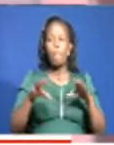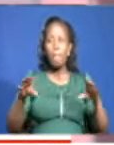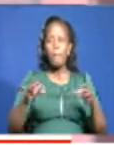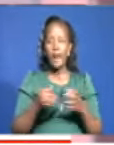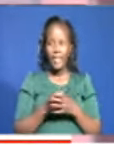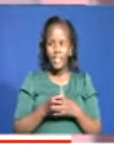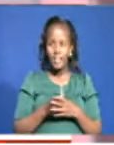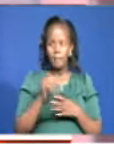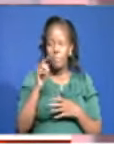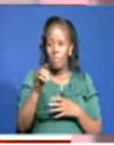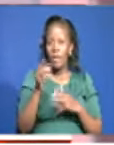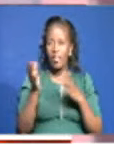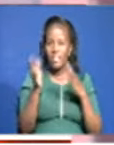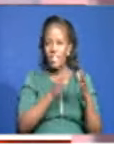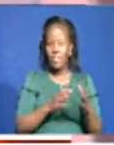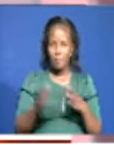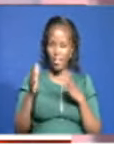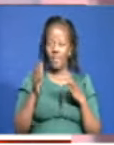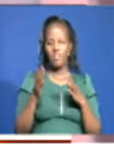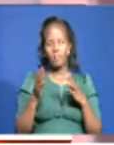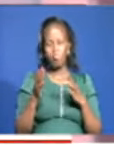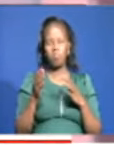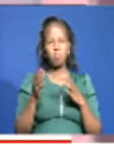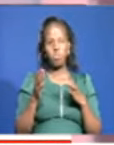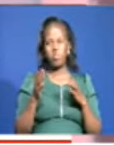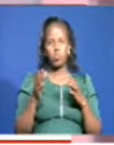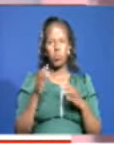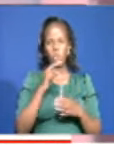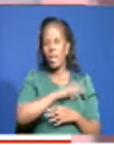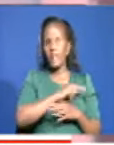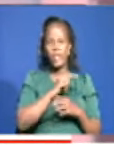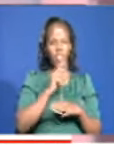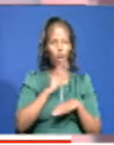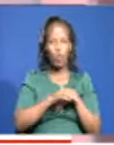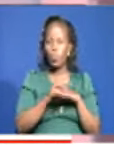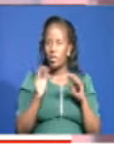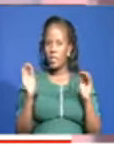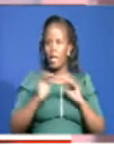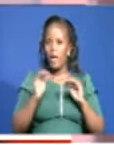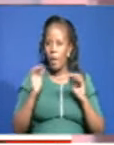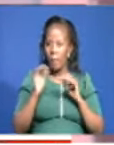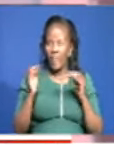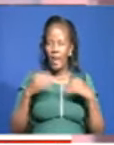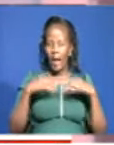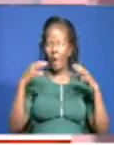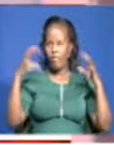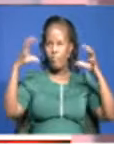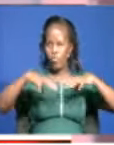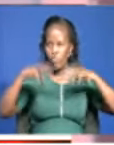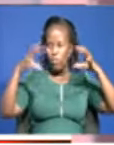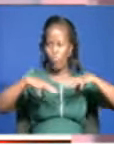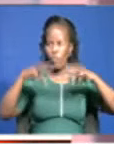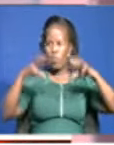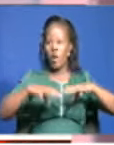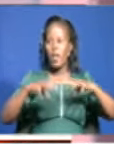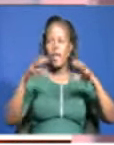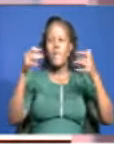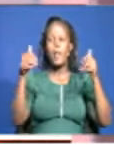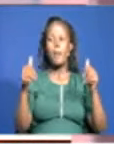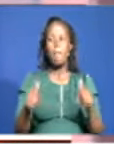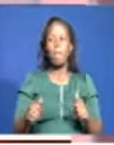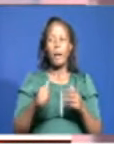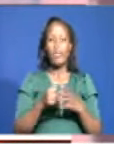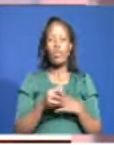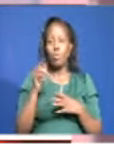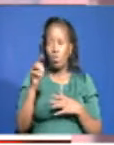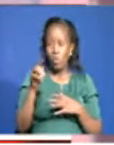has not been very kind because there isn't good distribution of rain. That being the